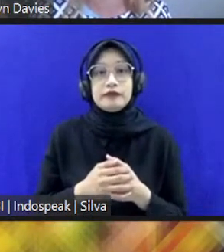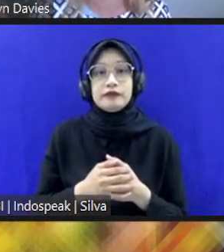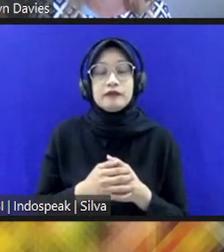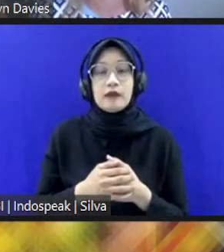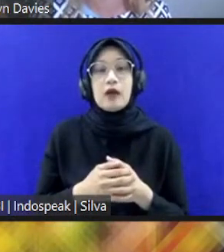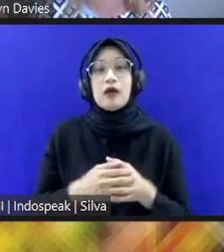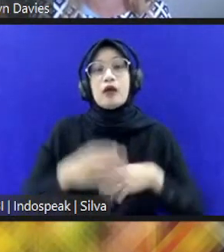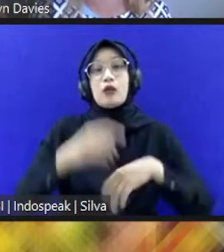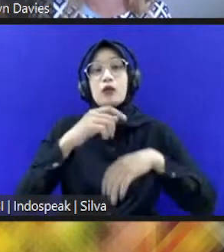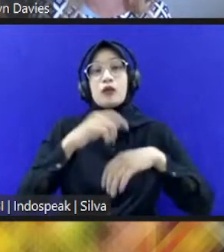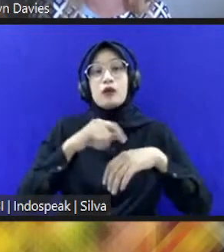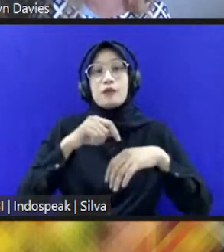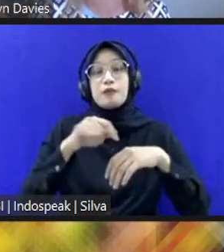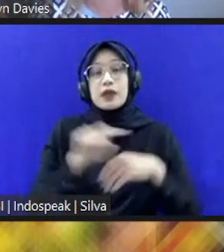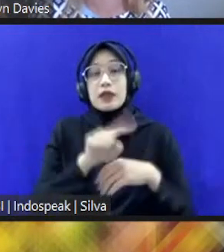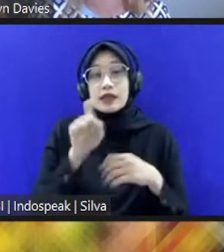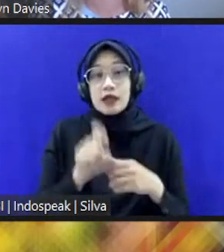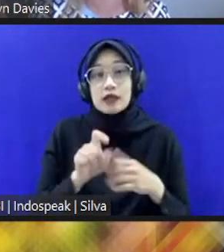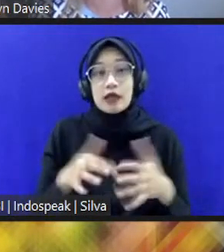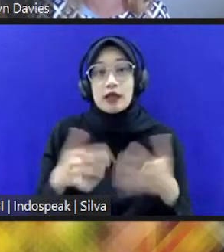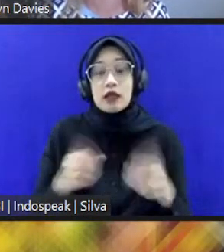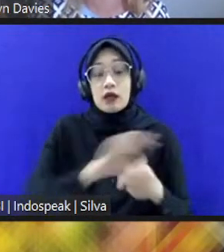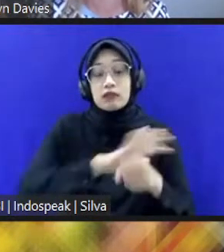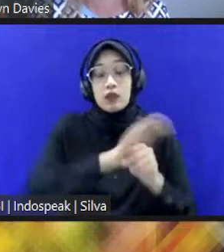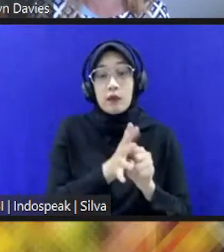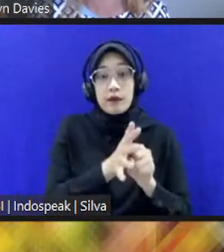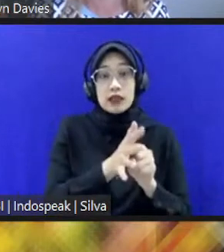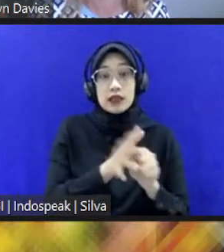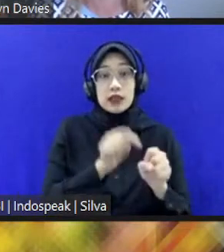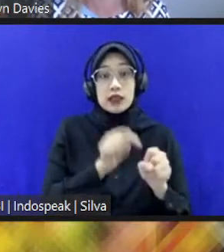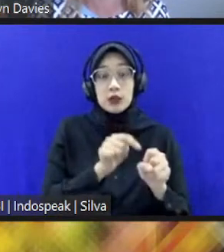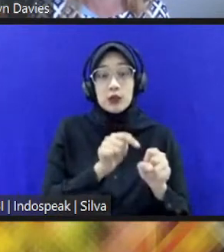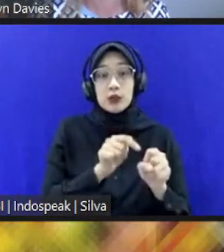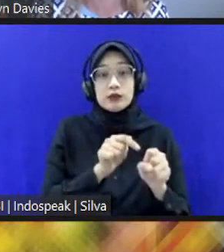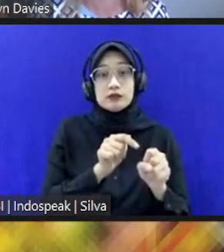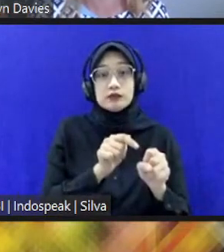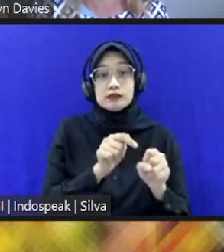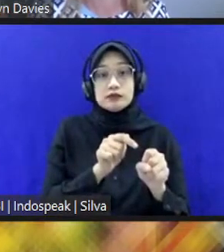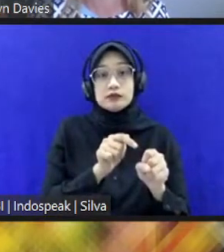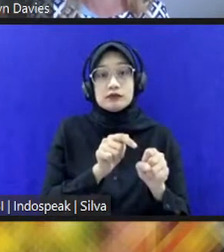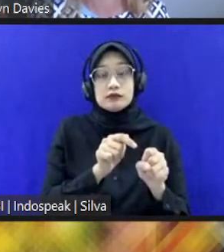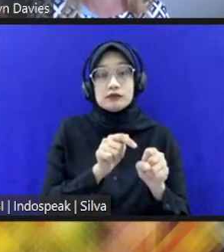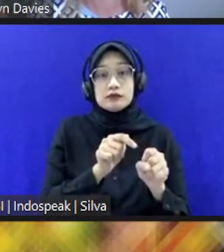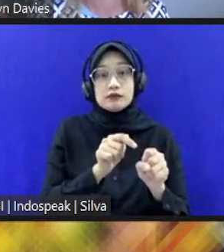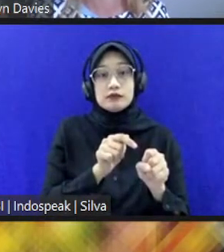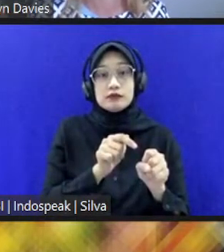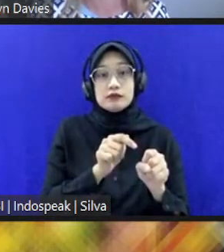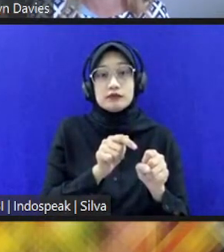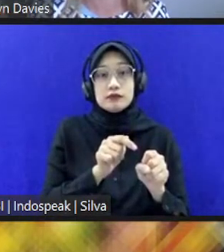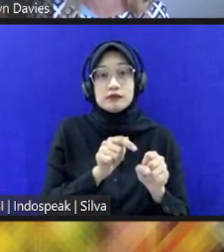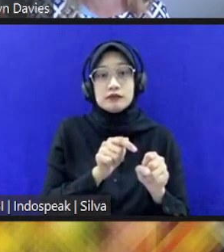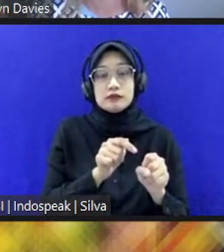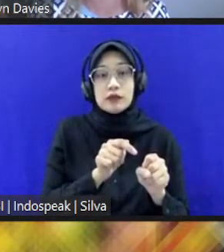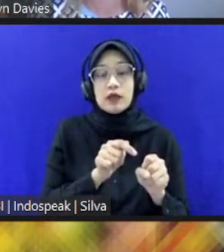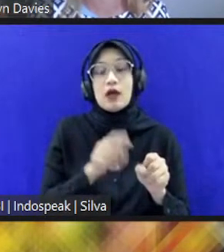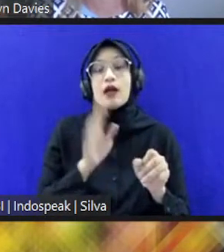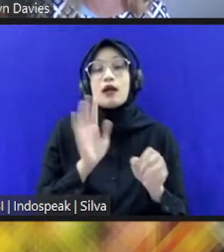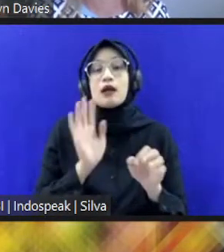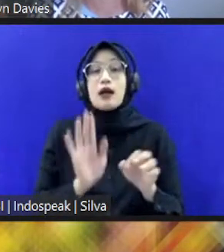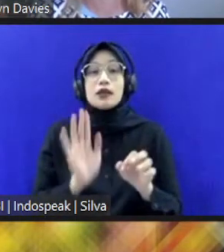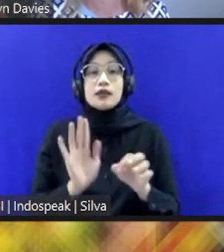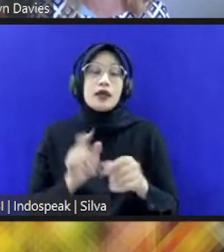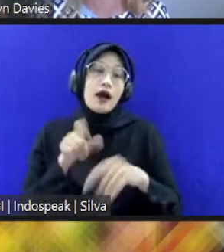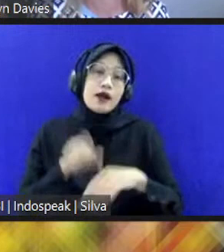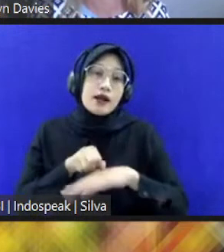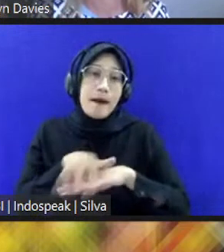The question here is whether COVID-19 is going to, is a crisis that is going to have a similar level of impact. I mean, at the